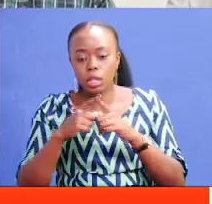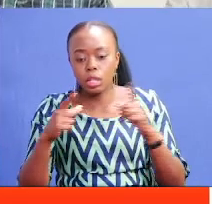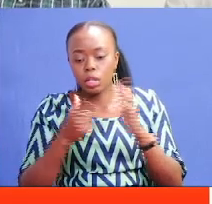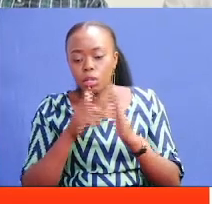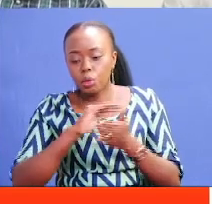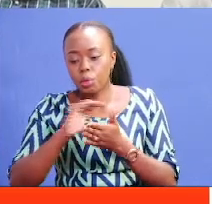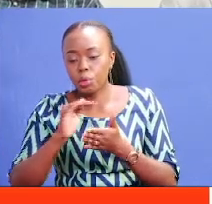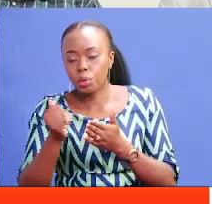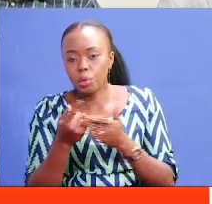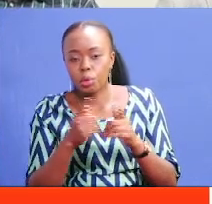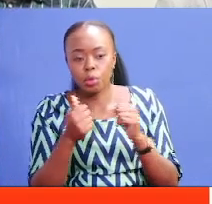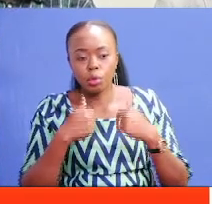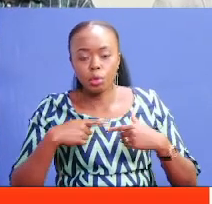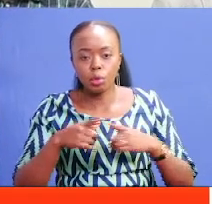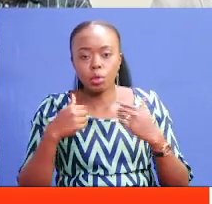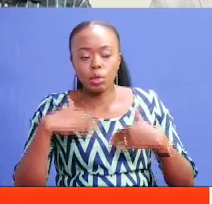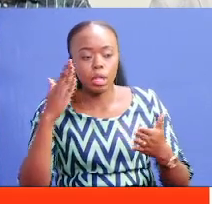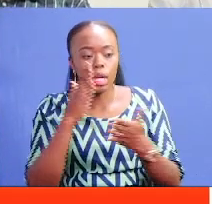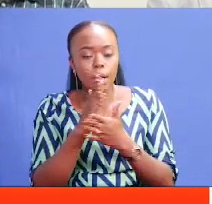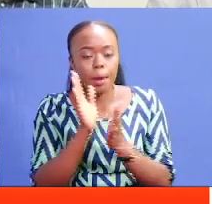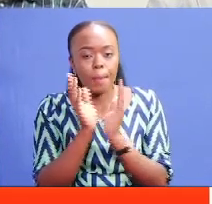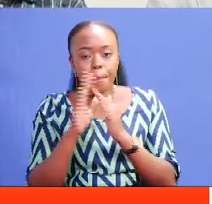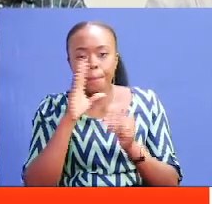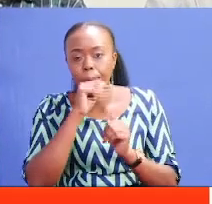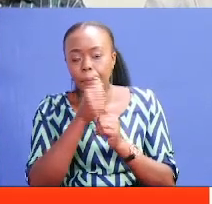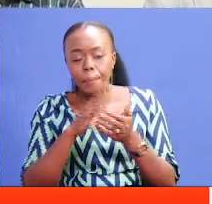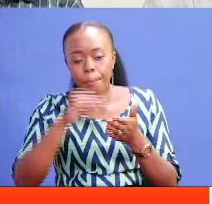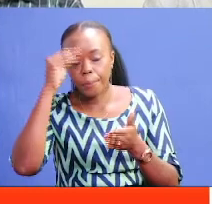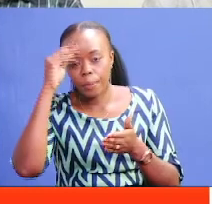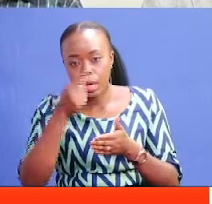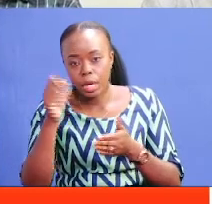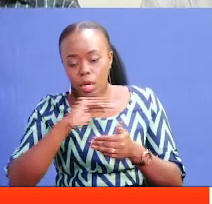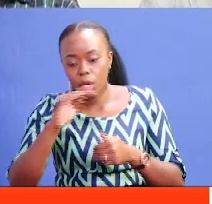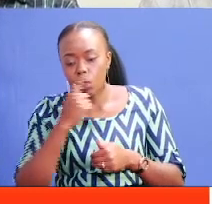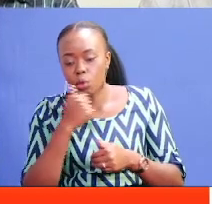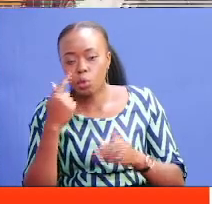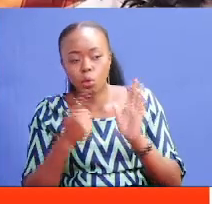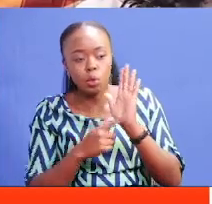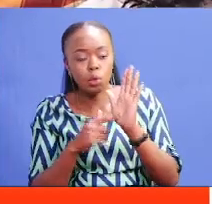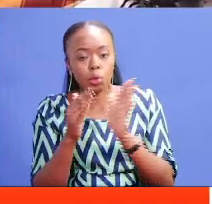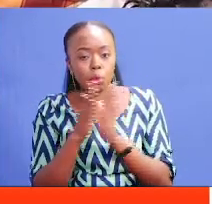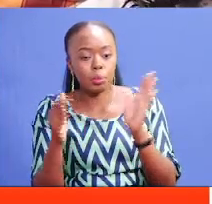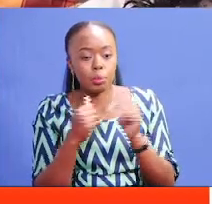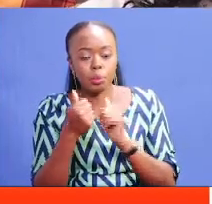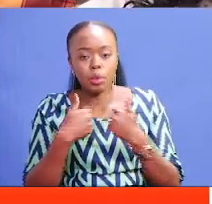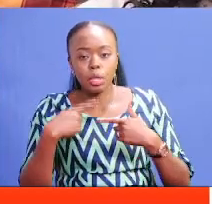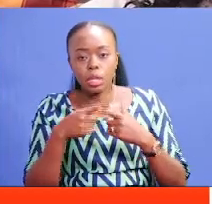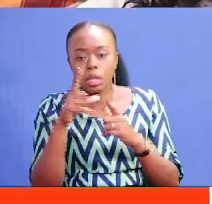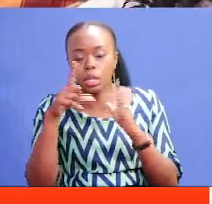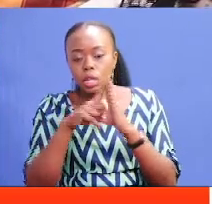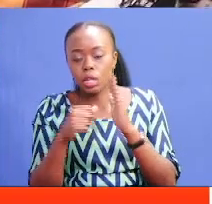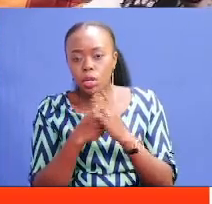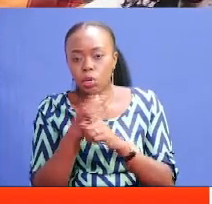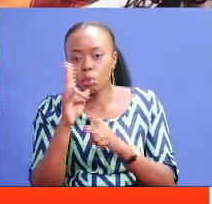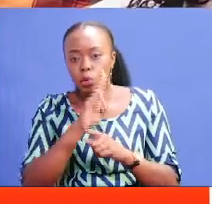Impact Community. Laikipia locals have lamented over absentee land grabbers in the county who possess huge tracts of unutilized land